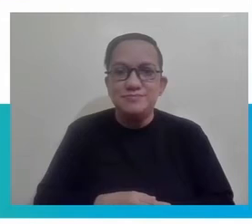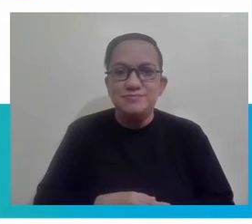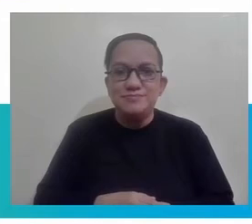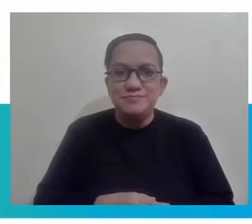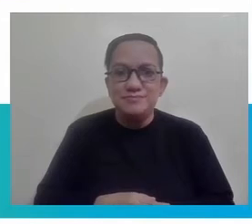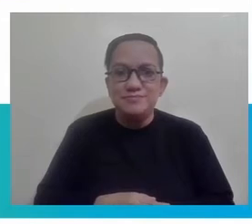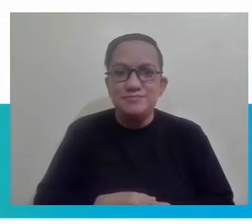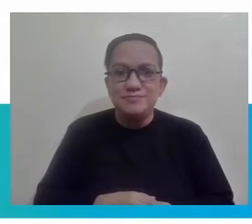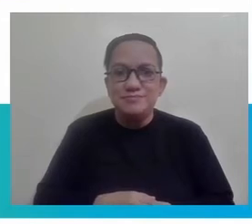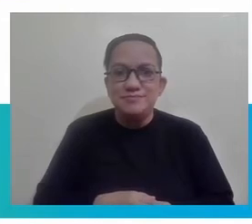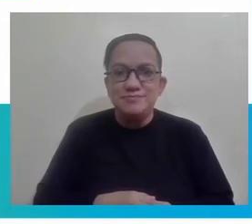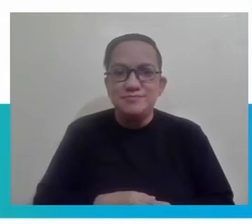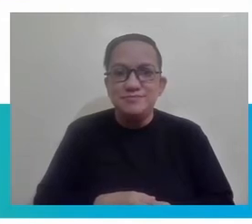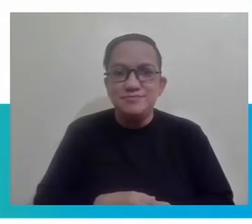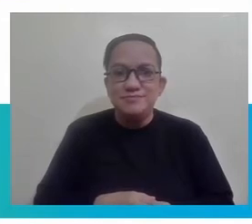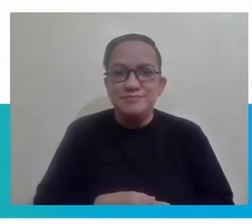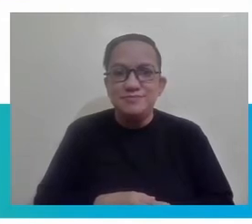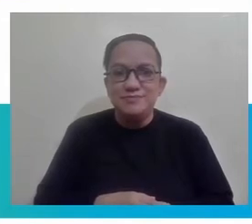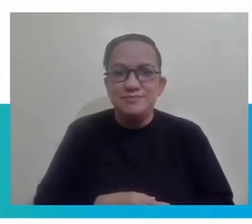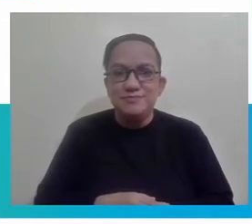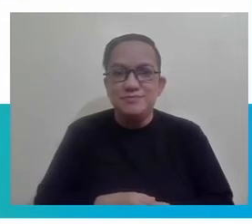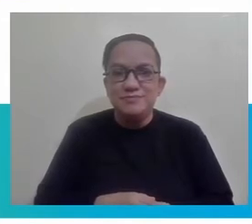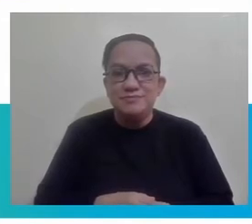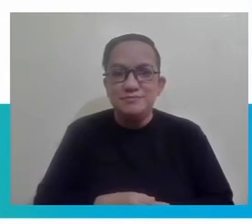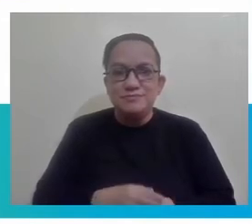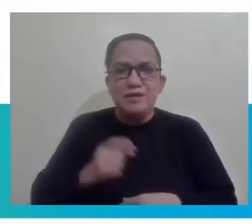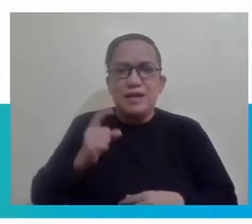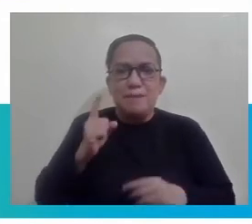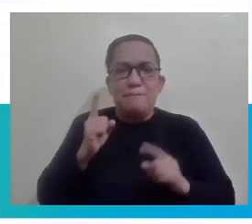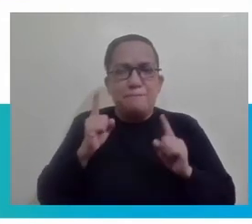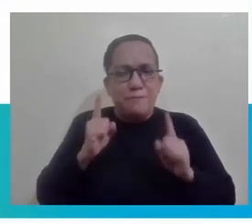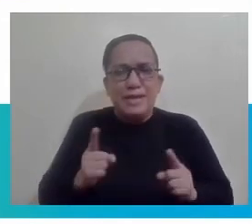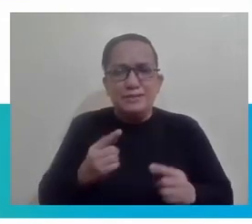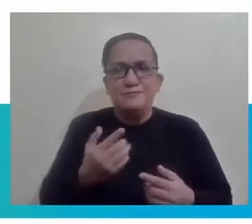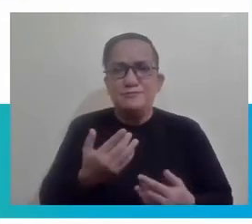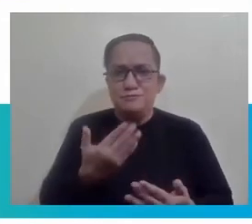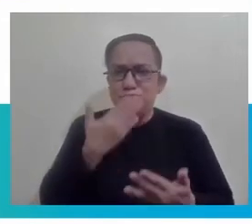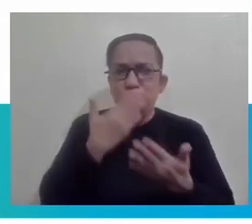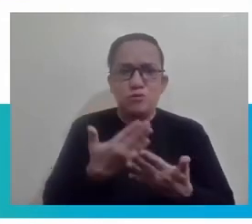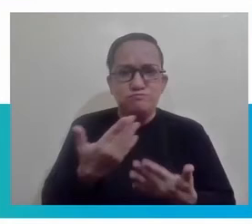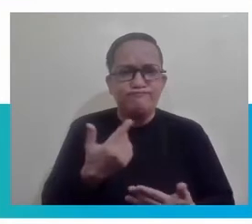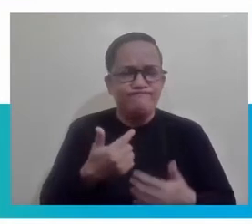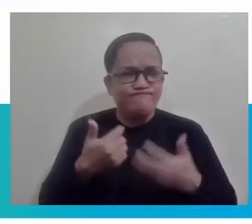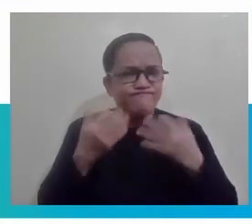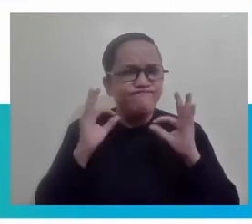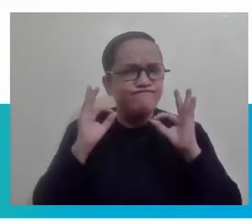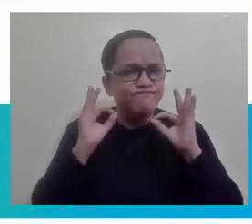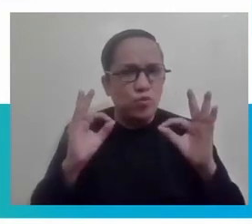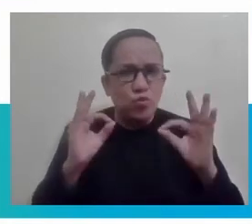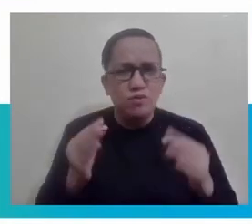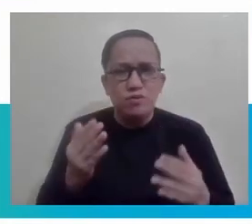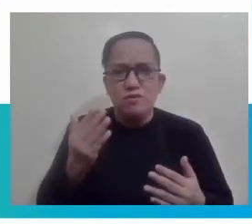quality of life, for the livelihoods of the many persons impacted by the health of the oceans. We have to